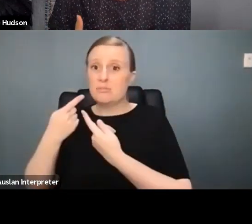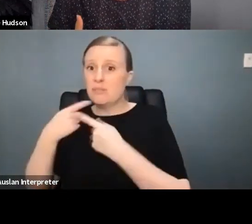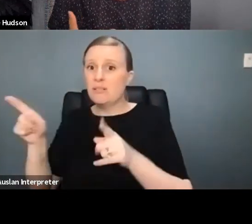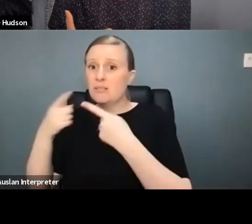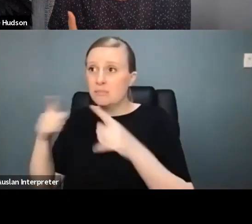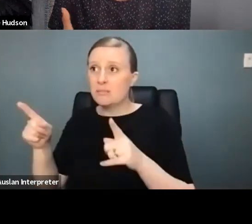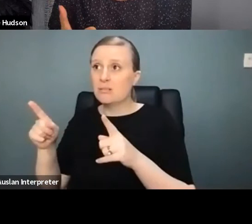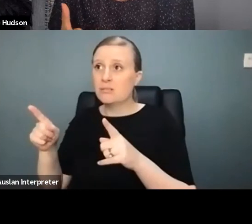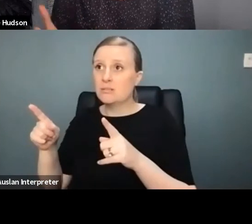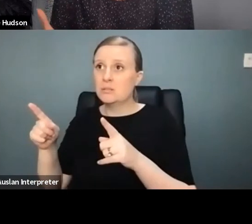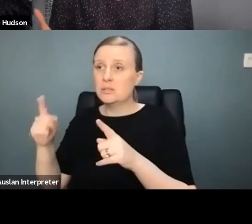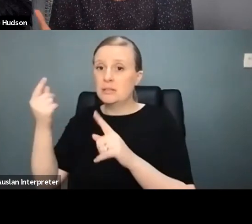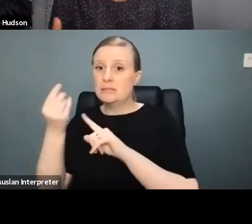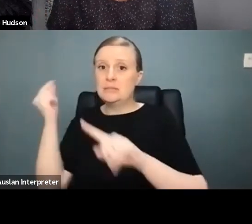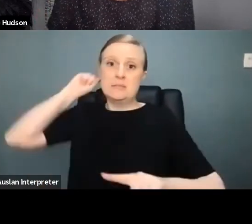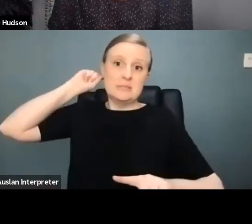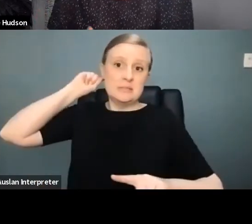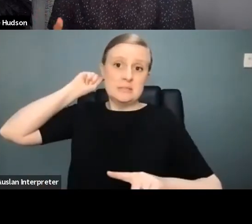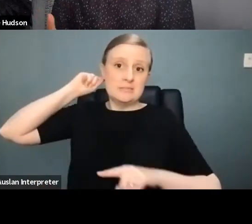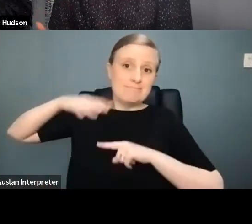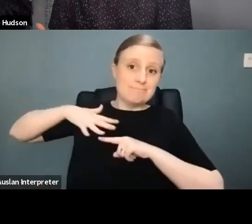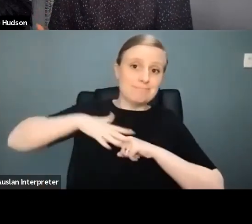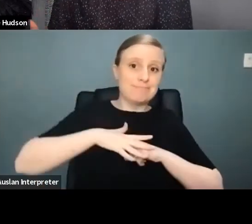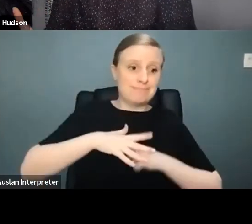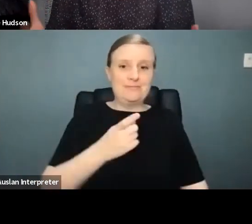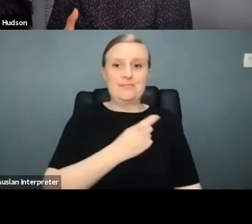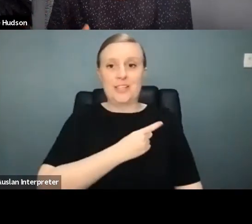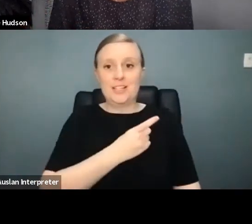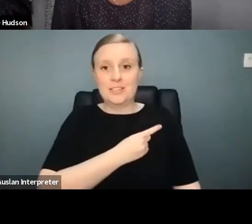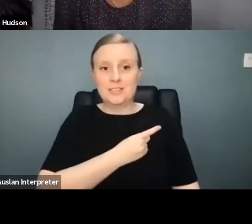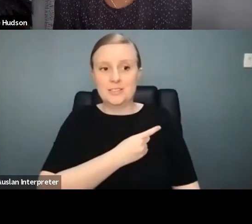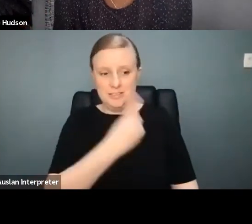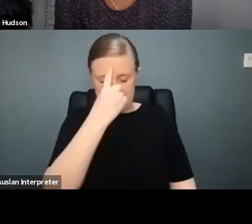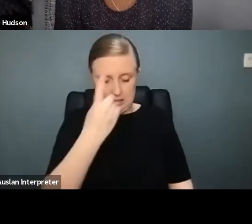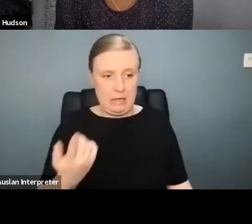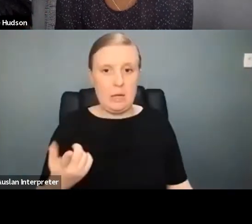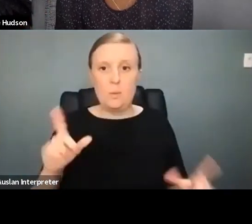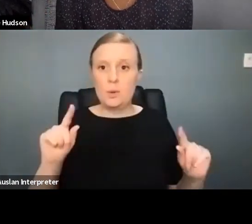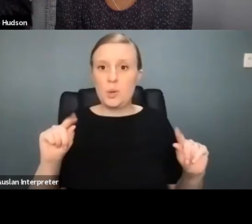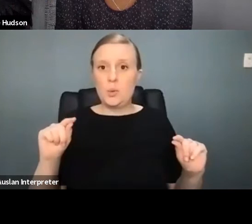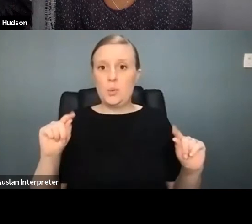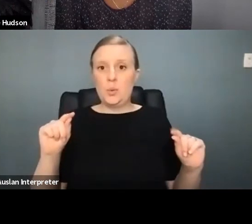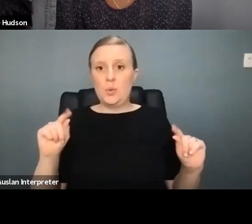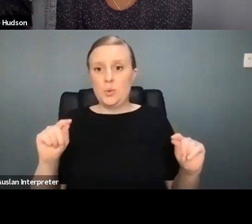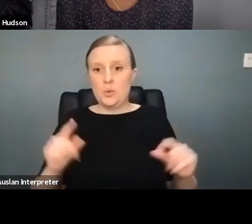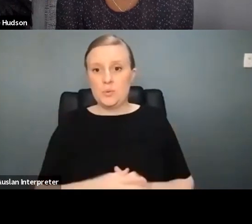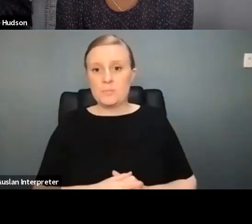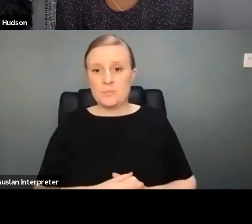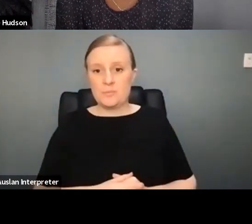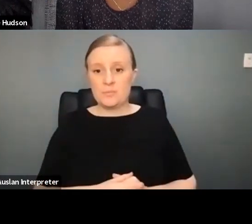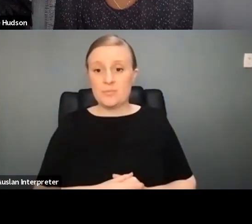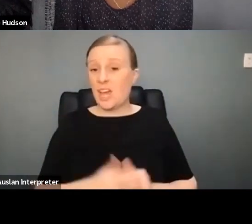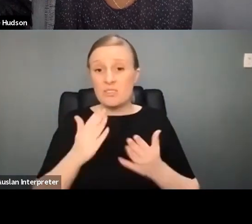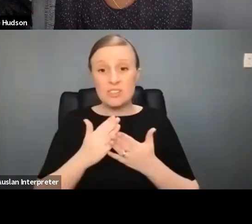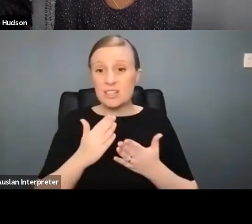about what will I do, and yet what we know is that it comes back to those very useful therapeutic